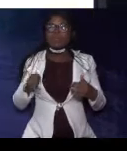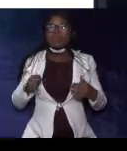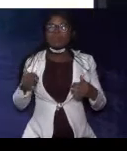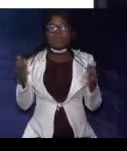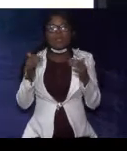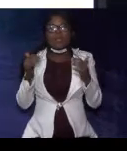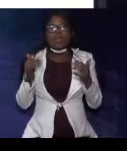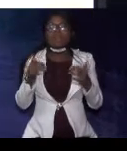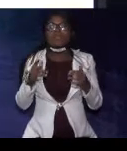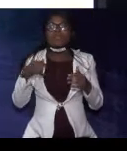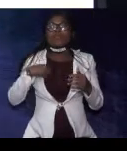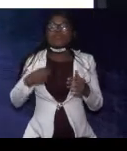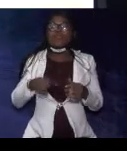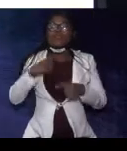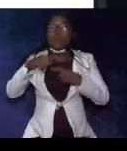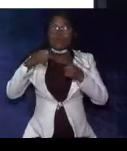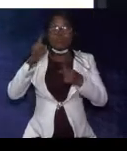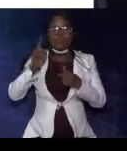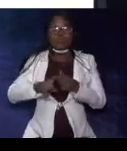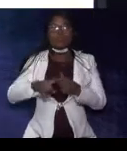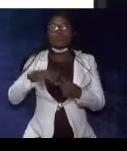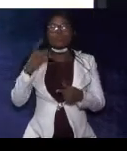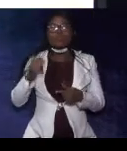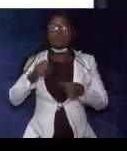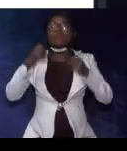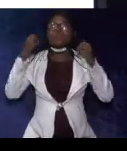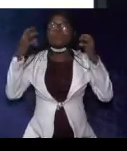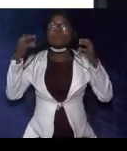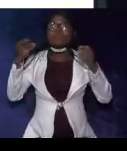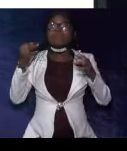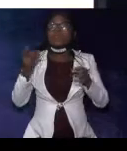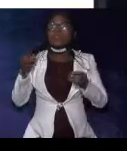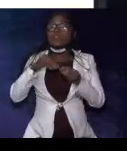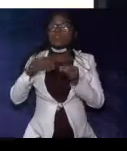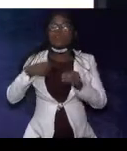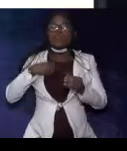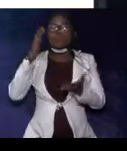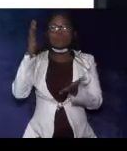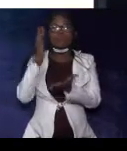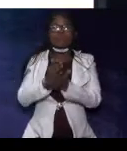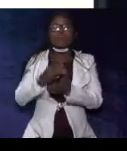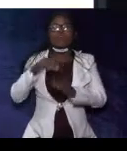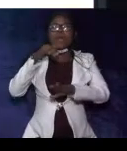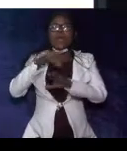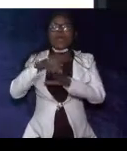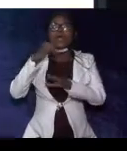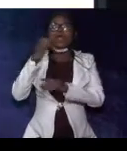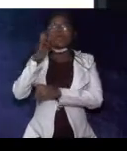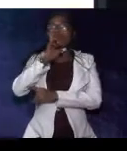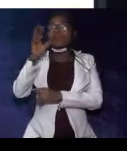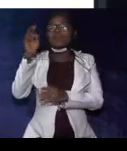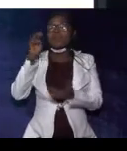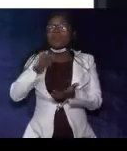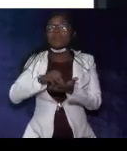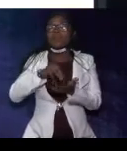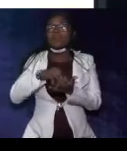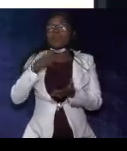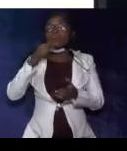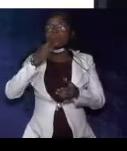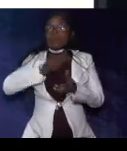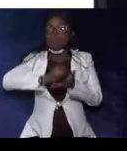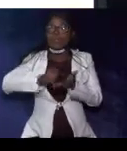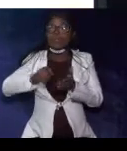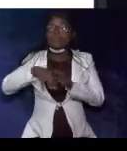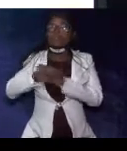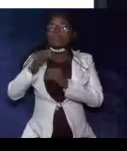not be going beyond trillions. Though we're not going to be going all the way to the Googleplex. We're just going to stop at trillions for your level.